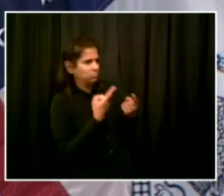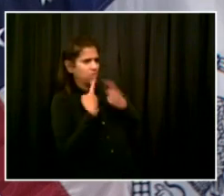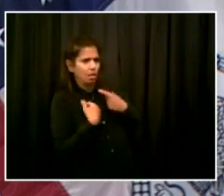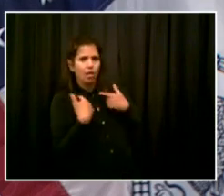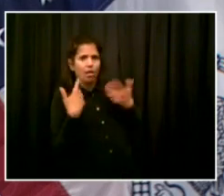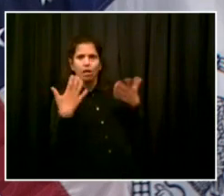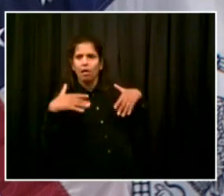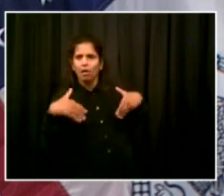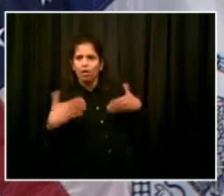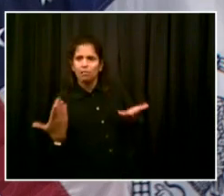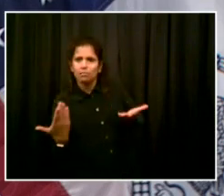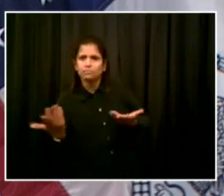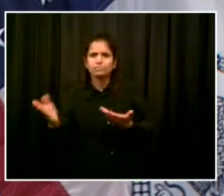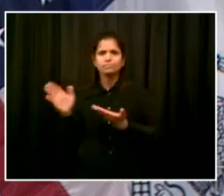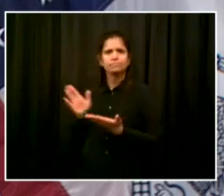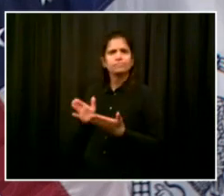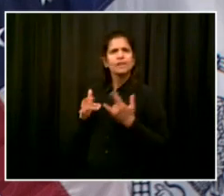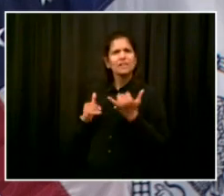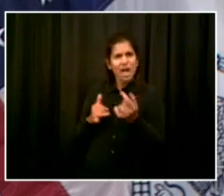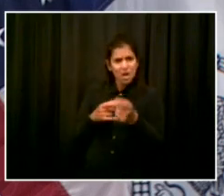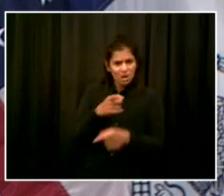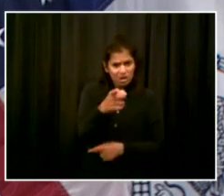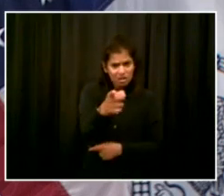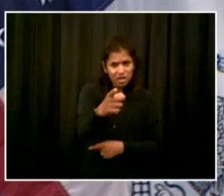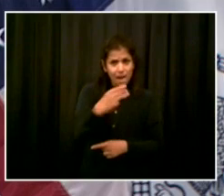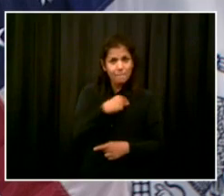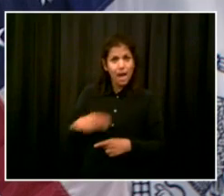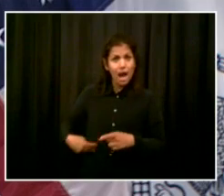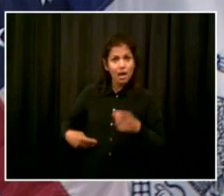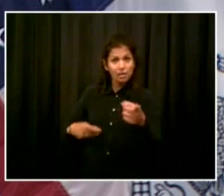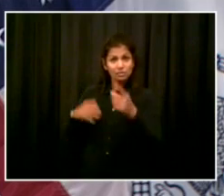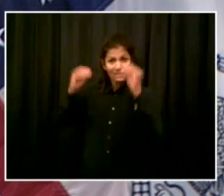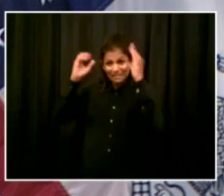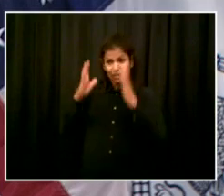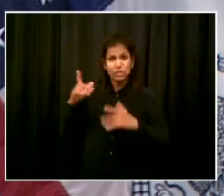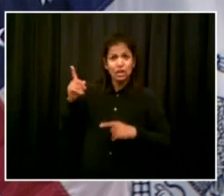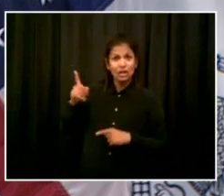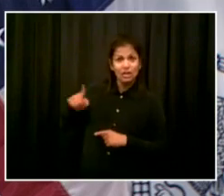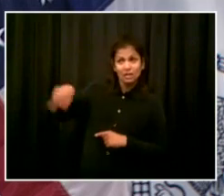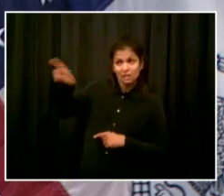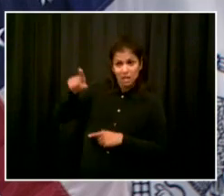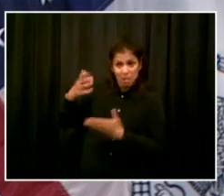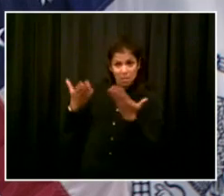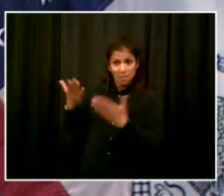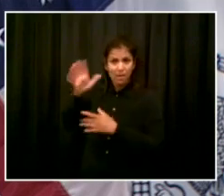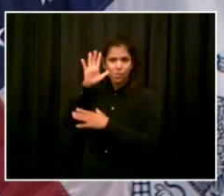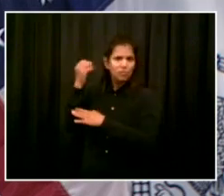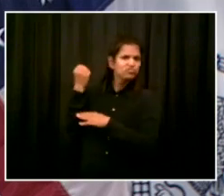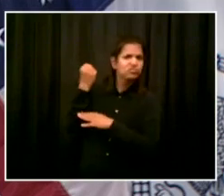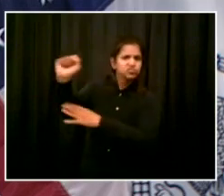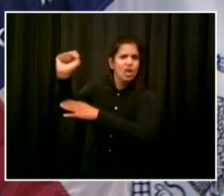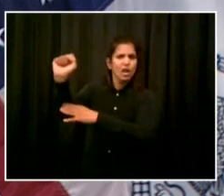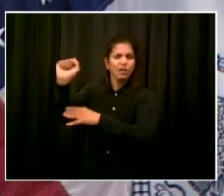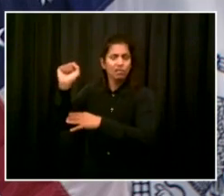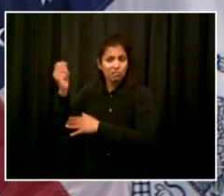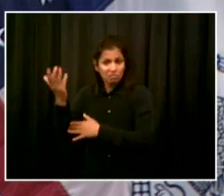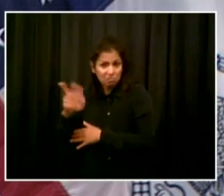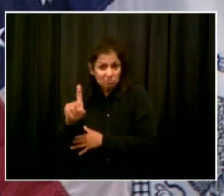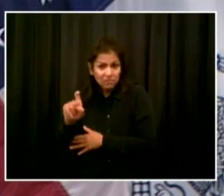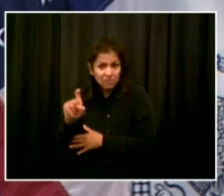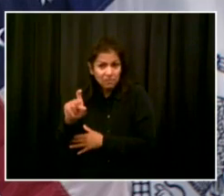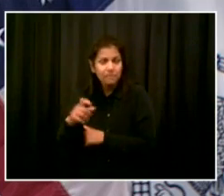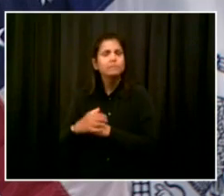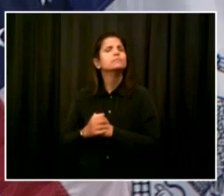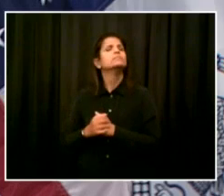anything but online, your in-person plans be damned? Are you concerned about that? First of all, it's a great question, Henry. I